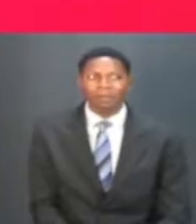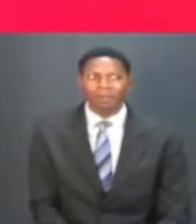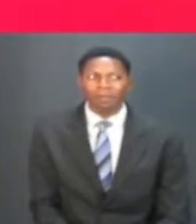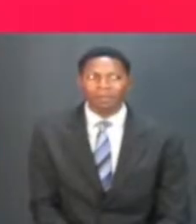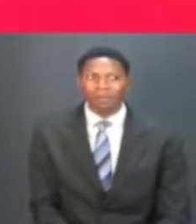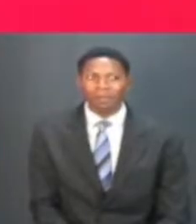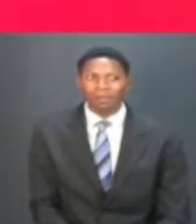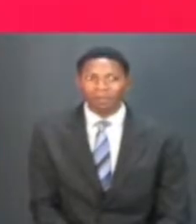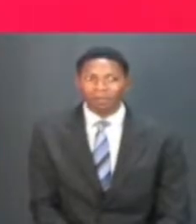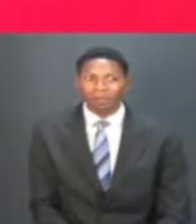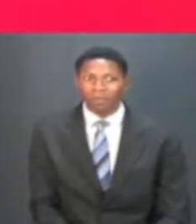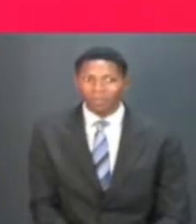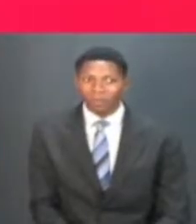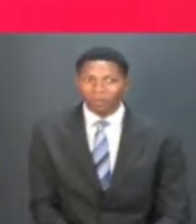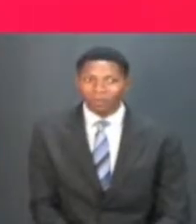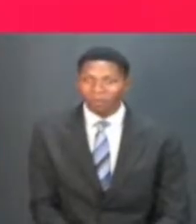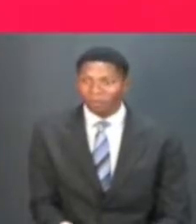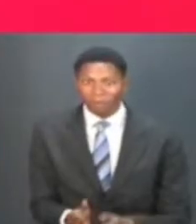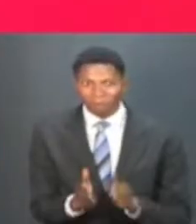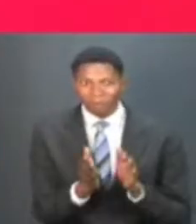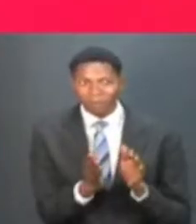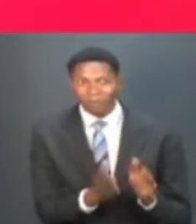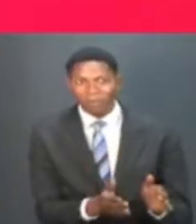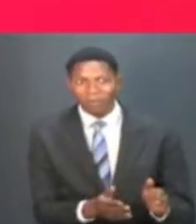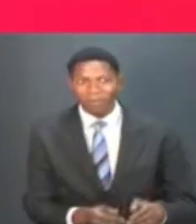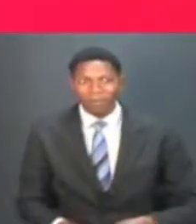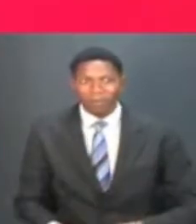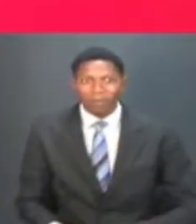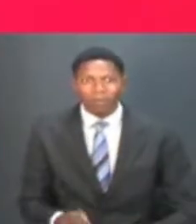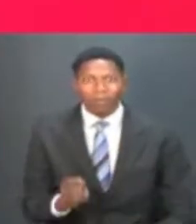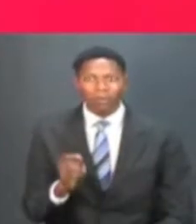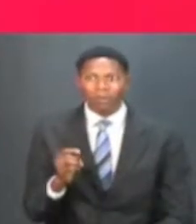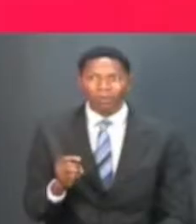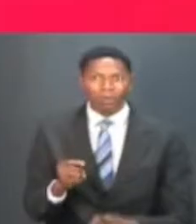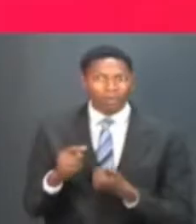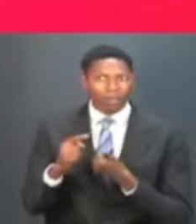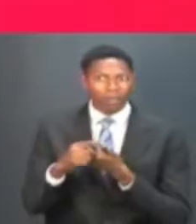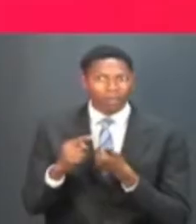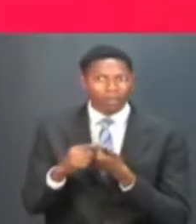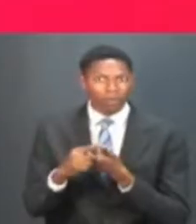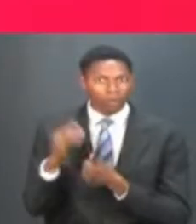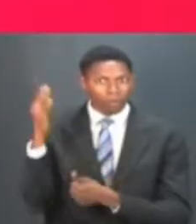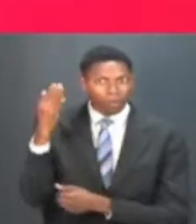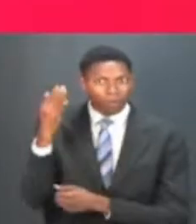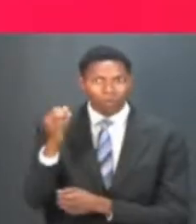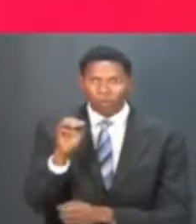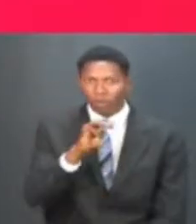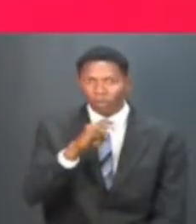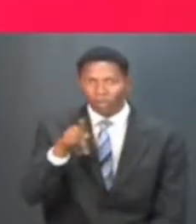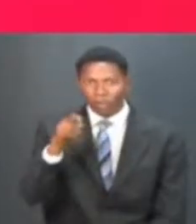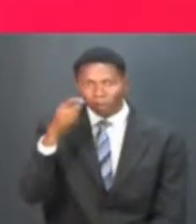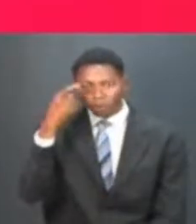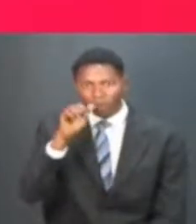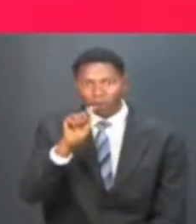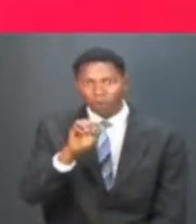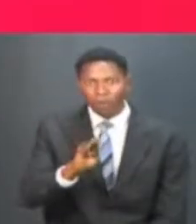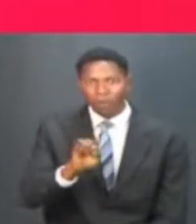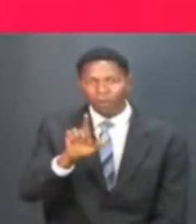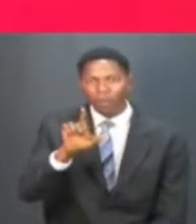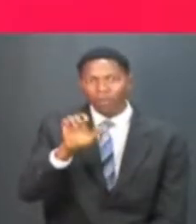So we'll leave that one. And so first we'll take the statement by the Honorable Member of Parliament for